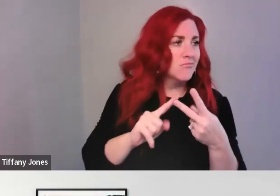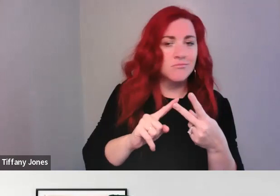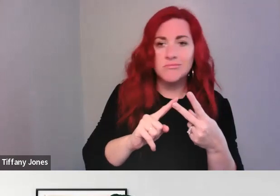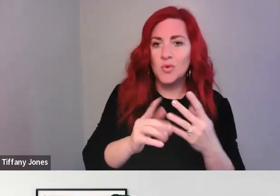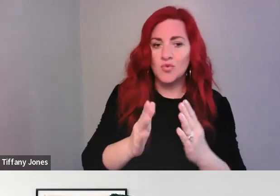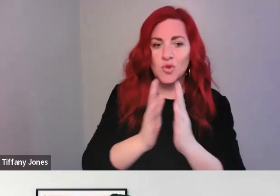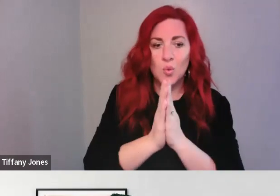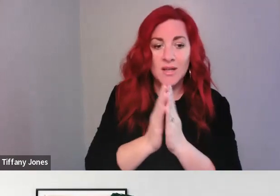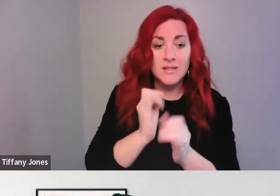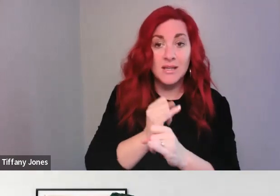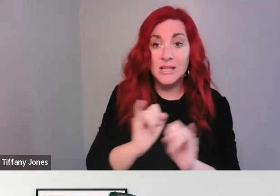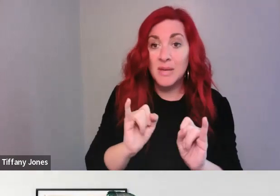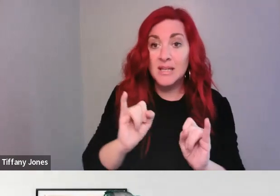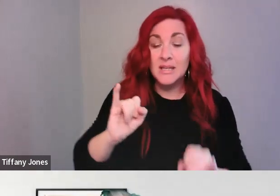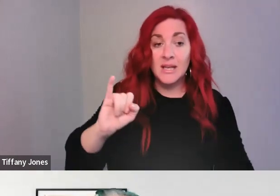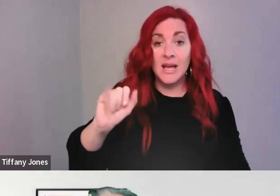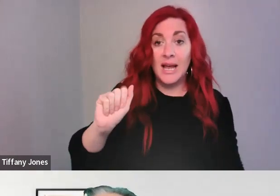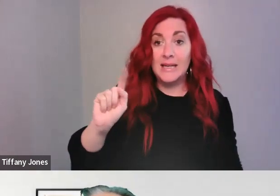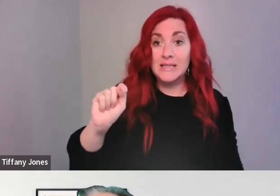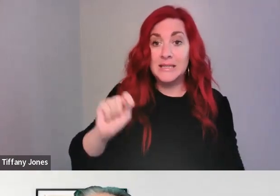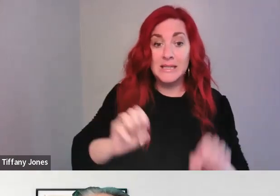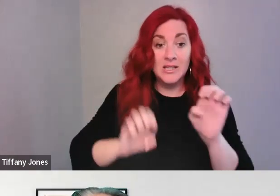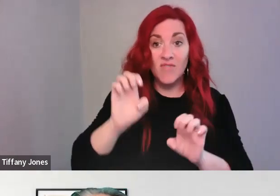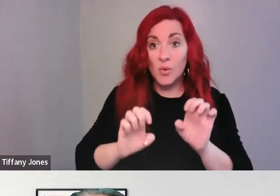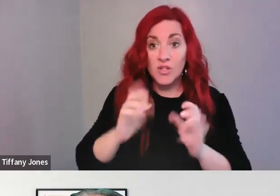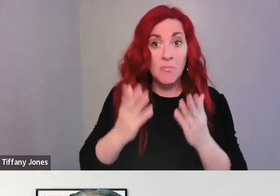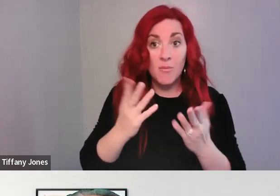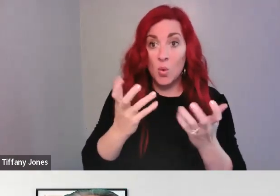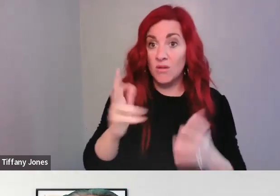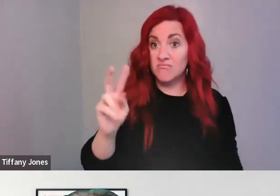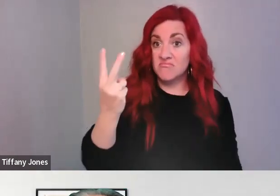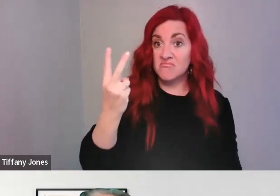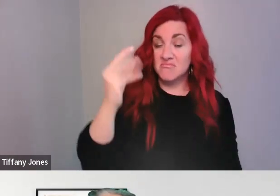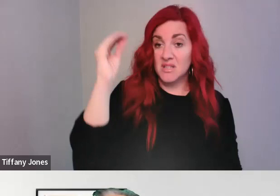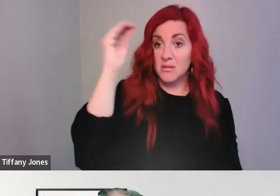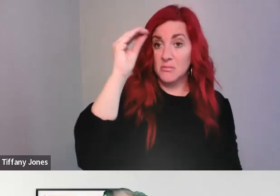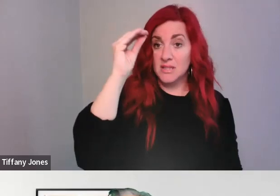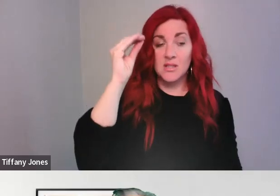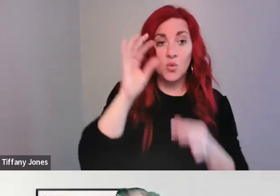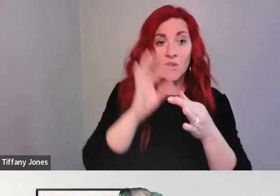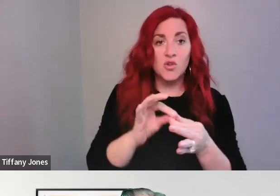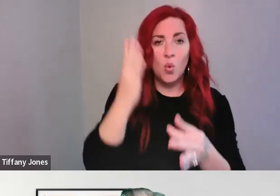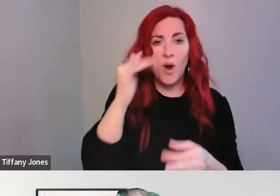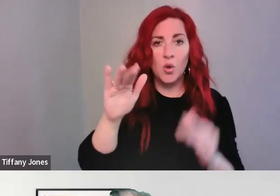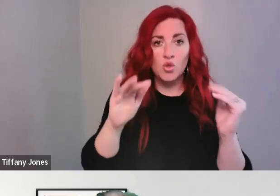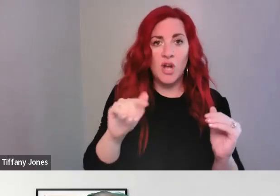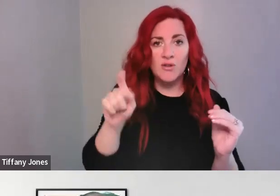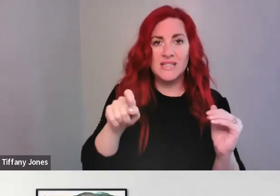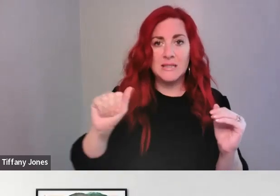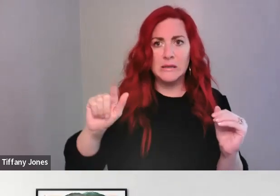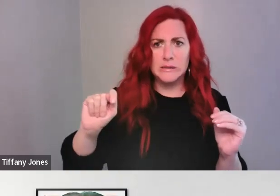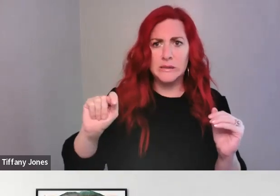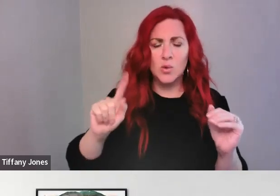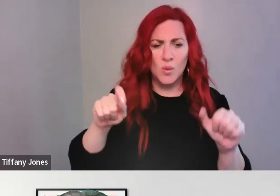an independent AT evaluation if you need a second opinion about why your child might need AT. And we can get you that